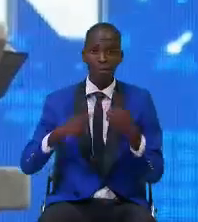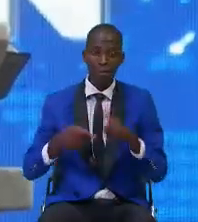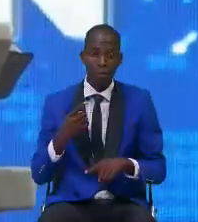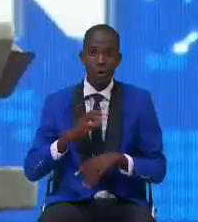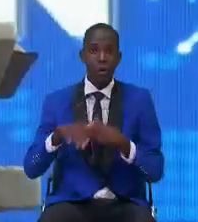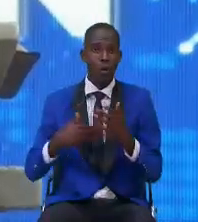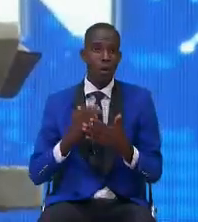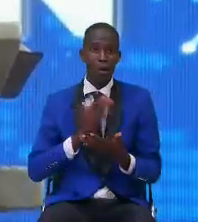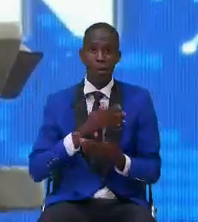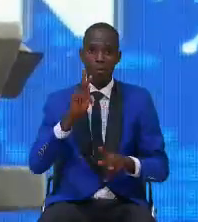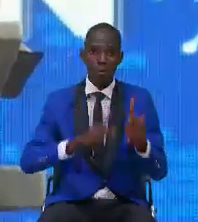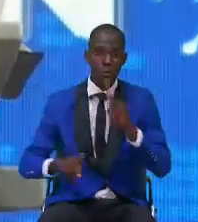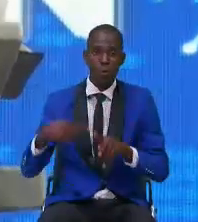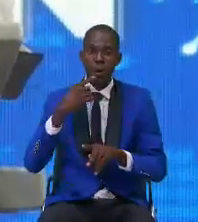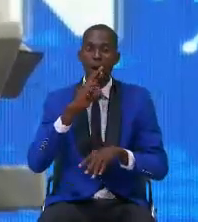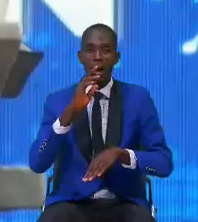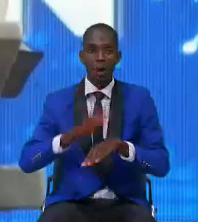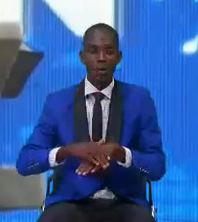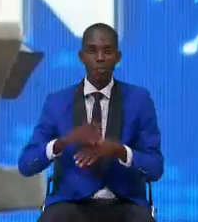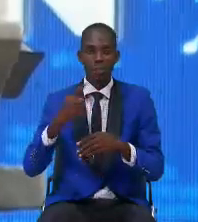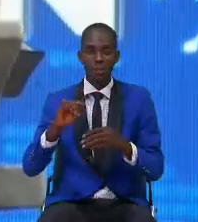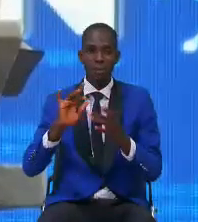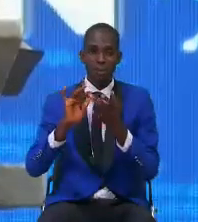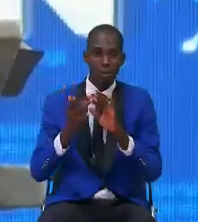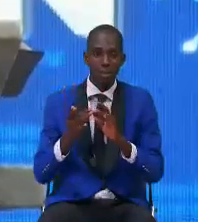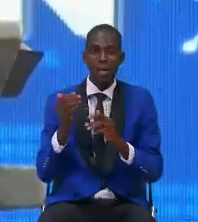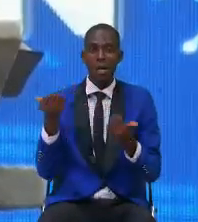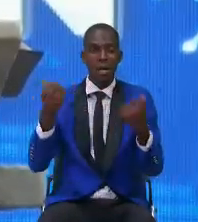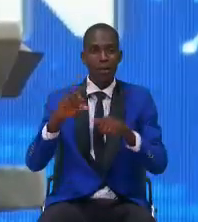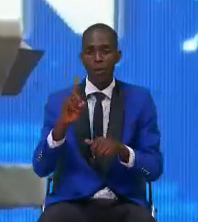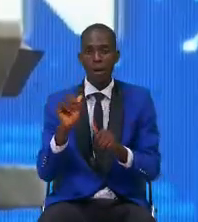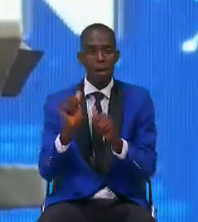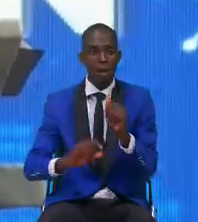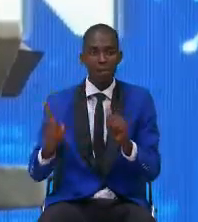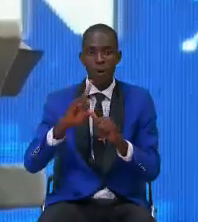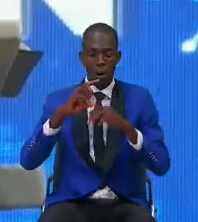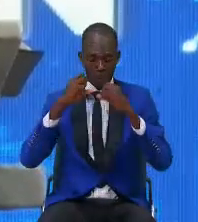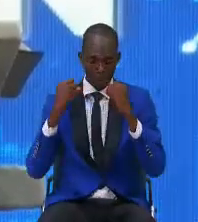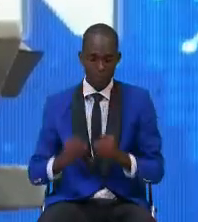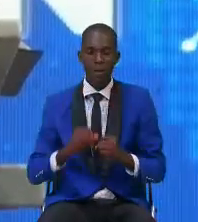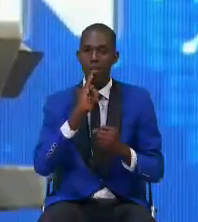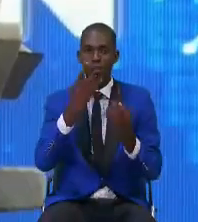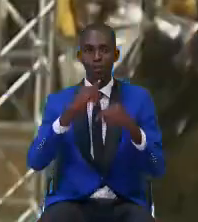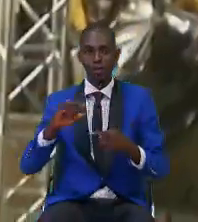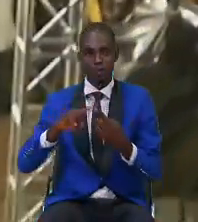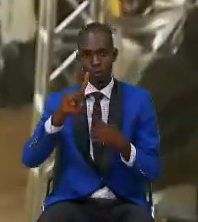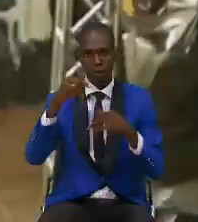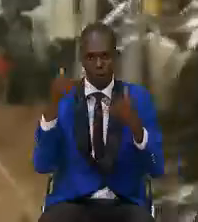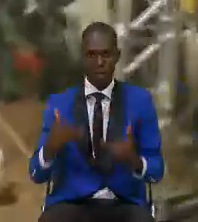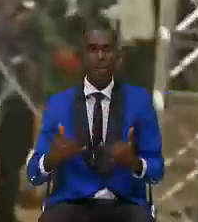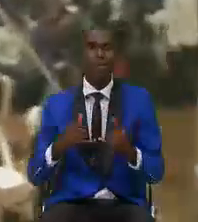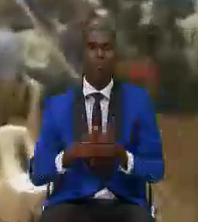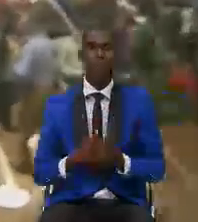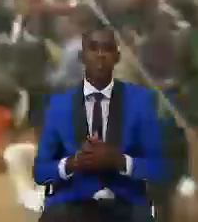people who are online, anywhere, everywhere, power is coming to you now.